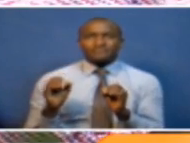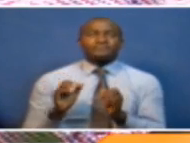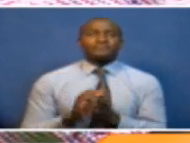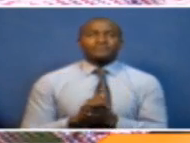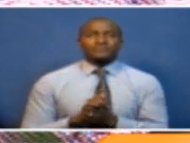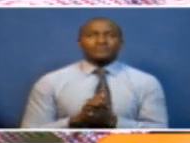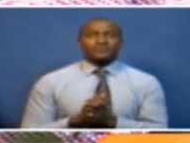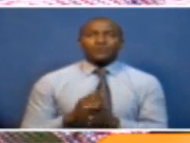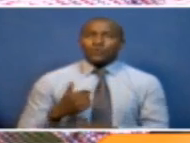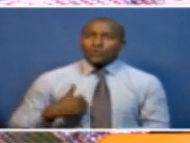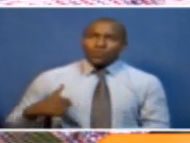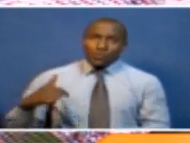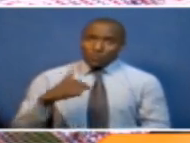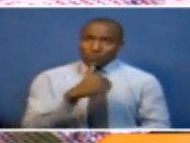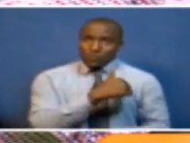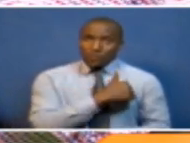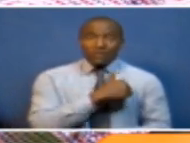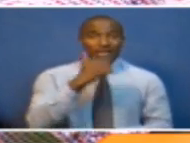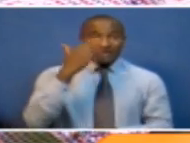We always knew that